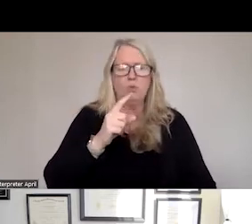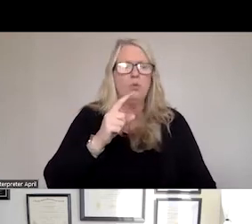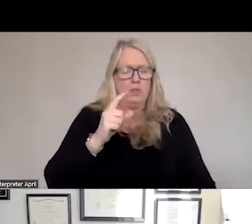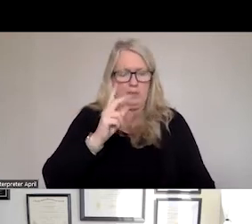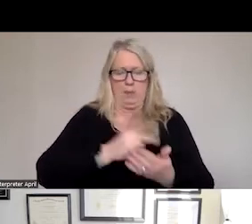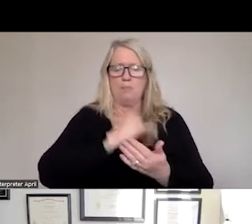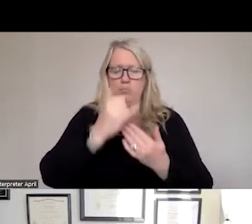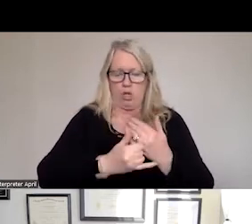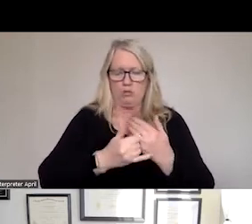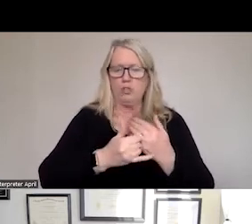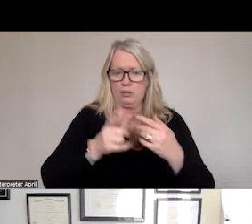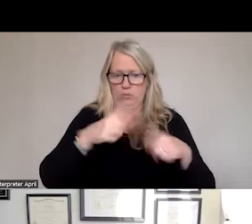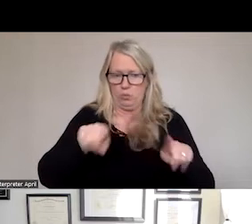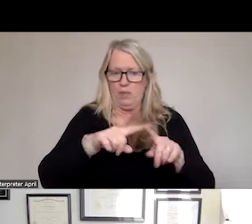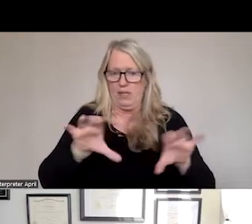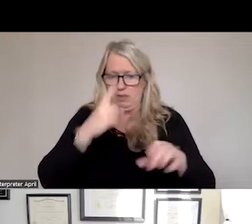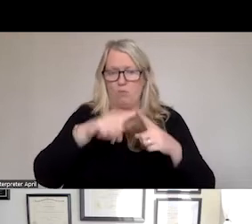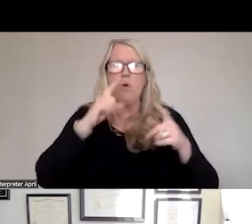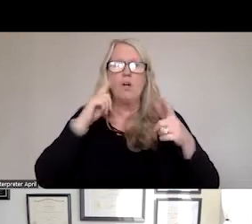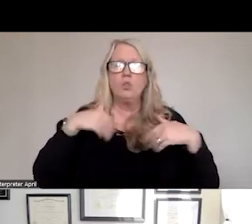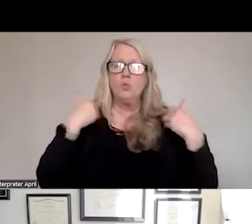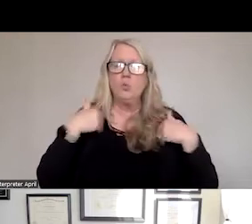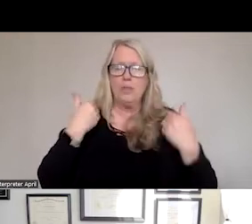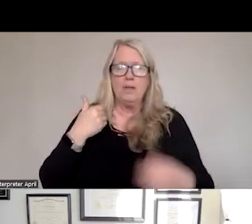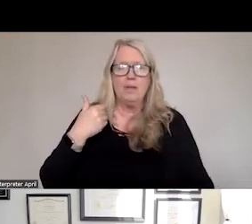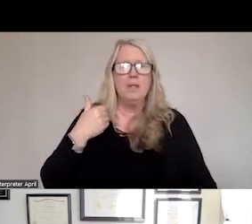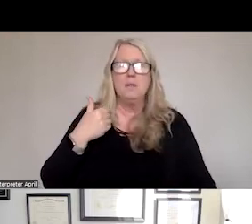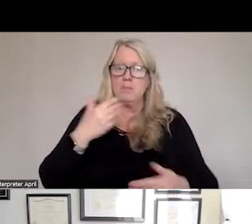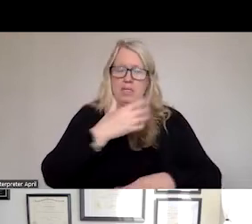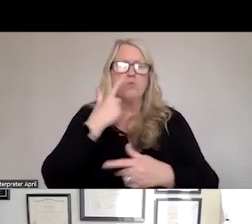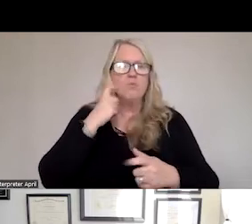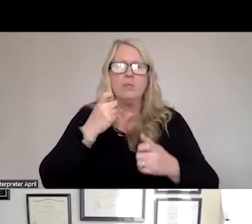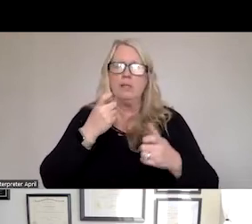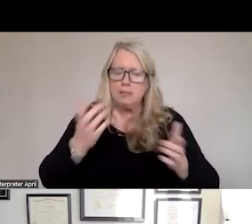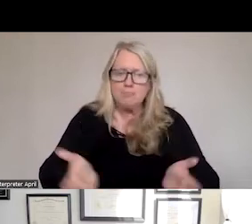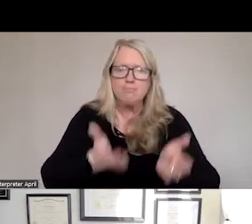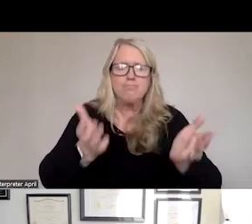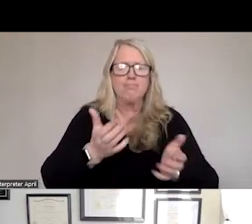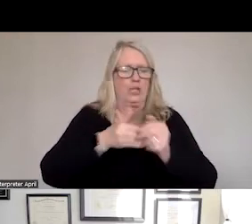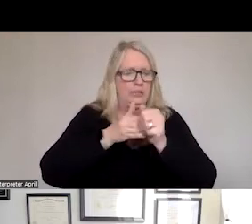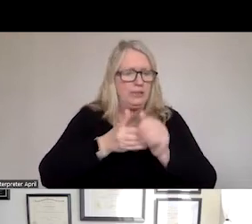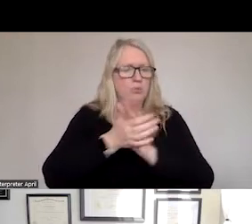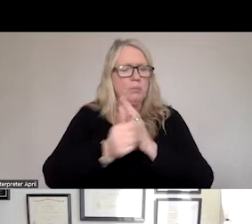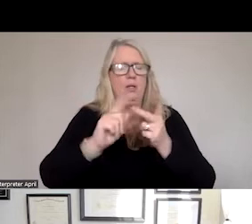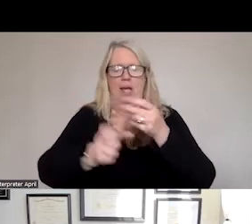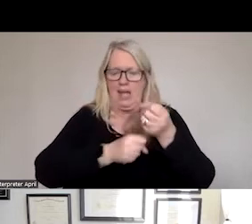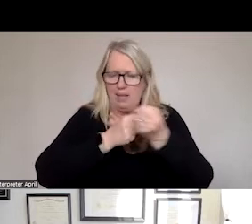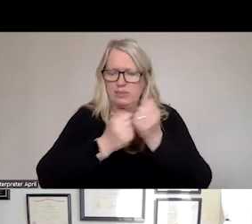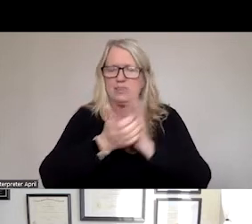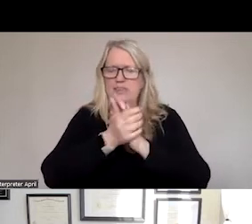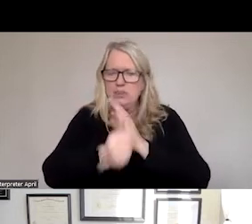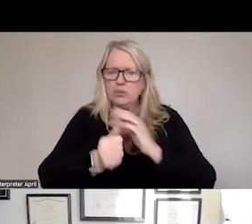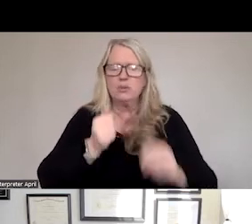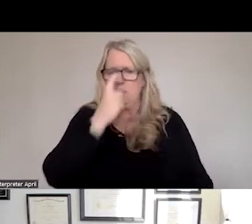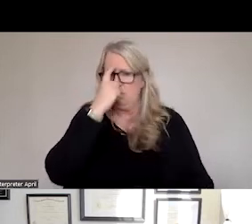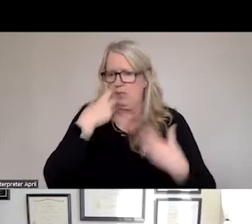that they did with the youth was enabled them to develop leadership skills, advocacy skills, community building skills, mental